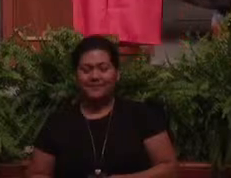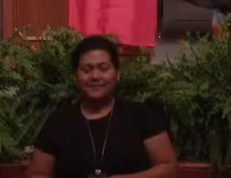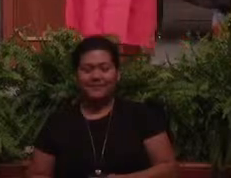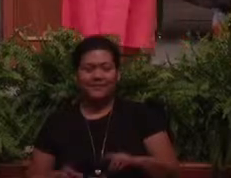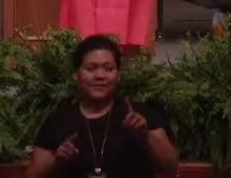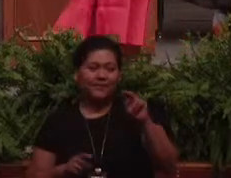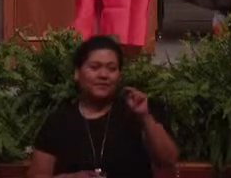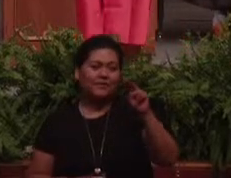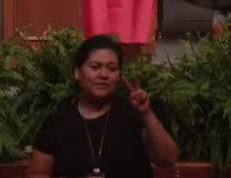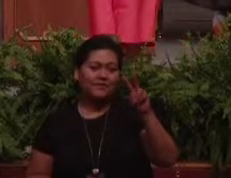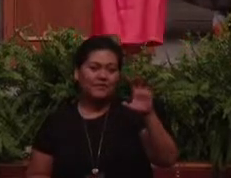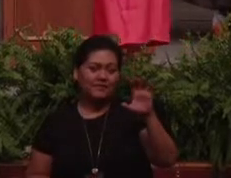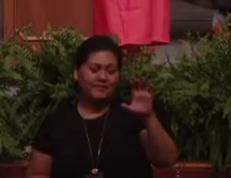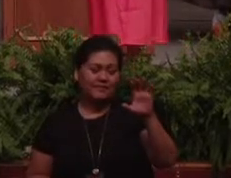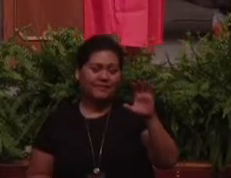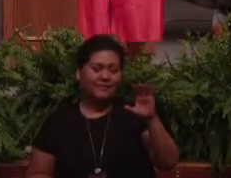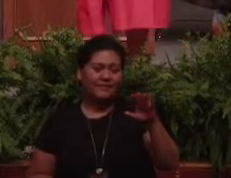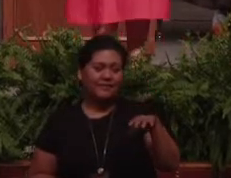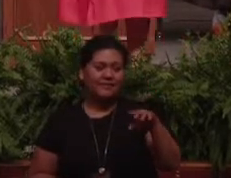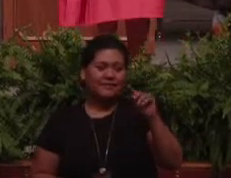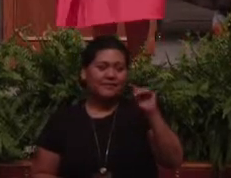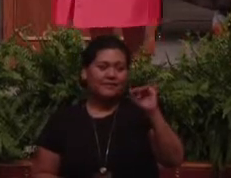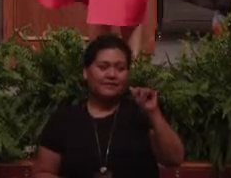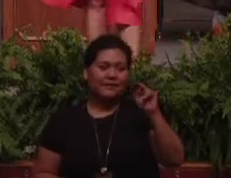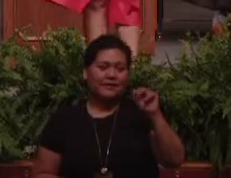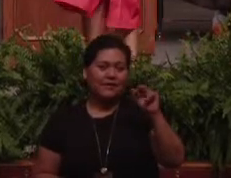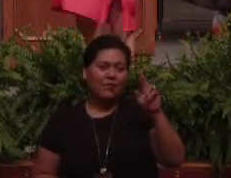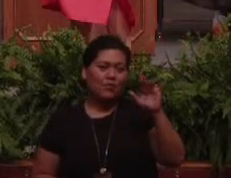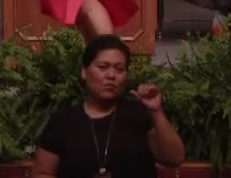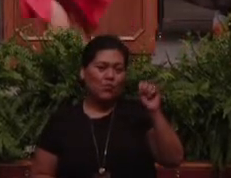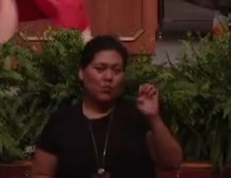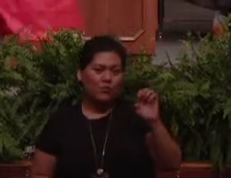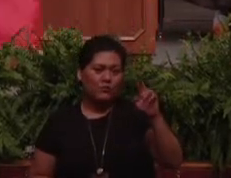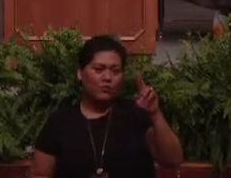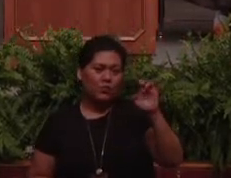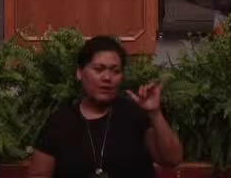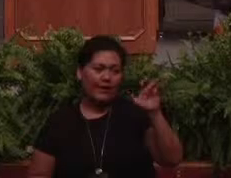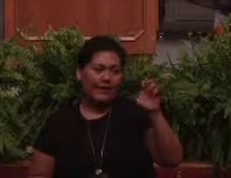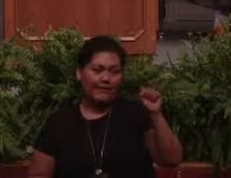Attending Northwest Vista College, Juliana Rose Reyes.